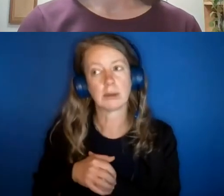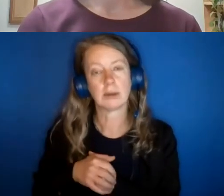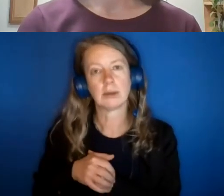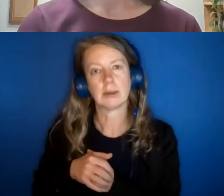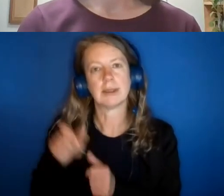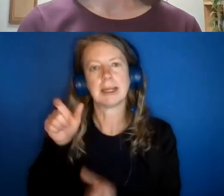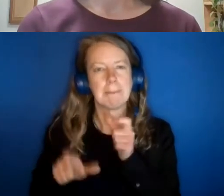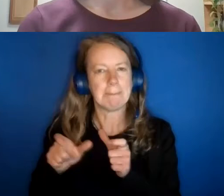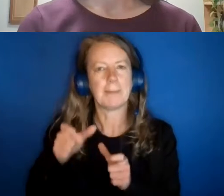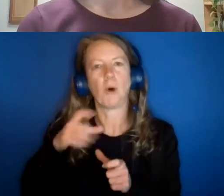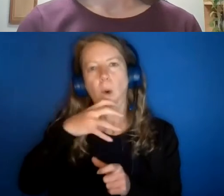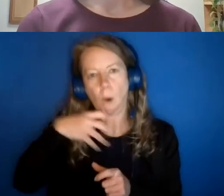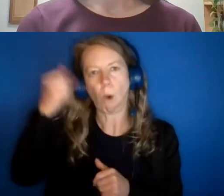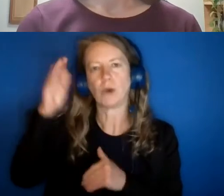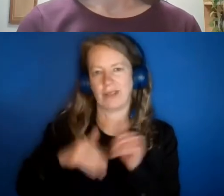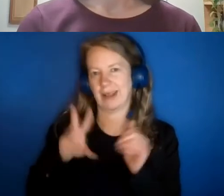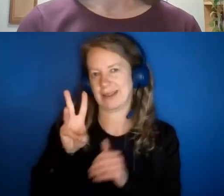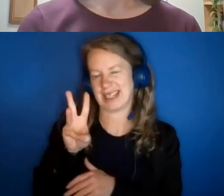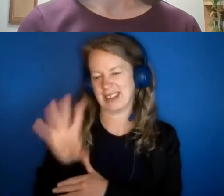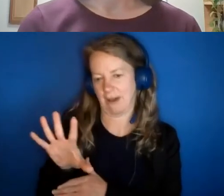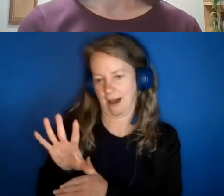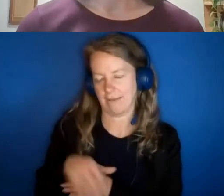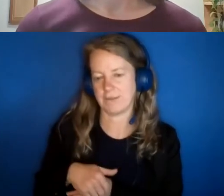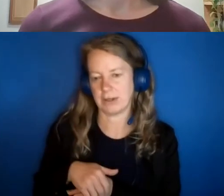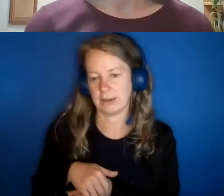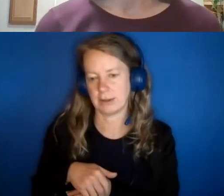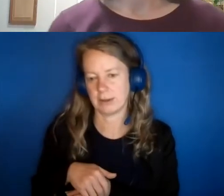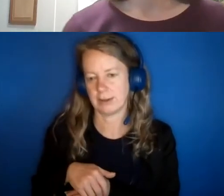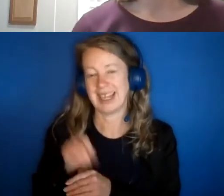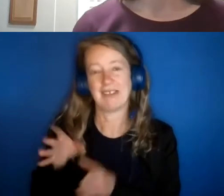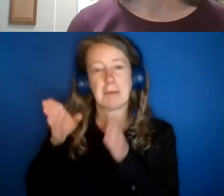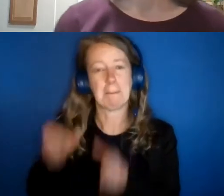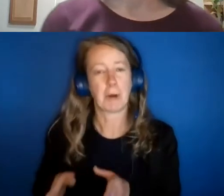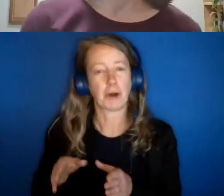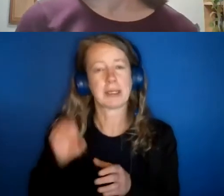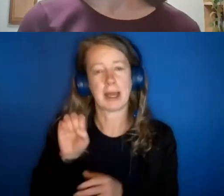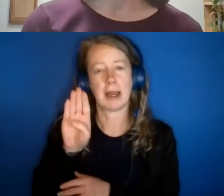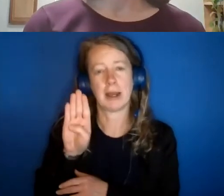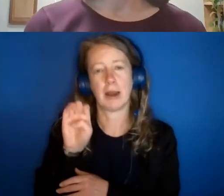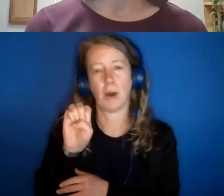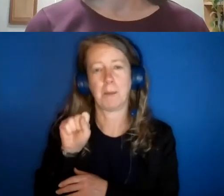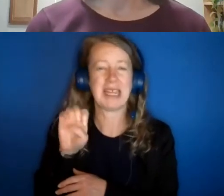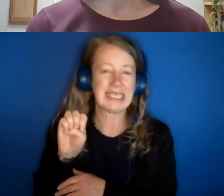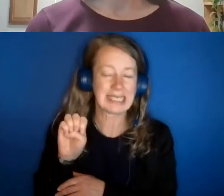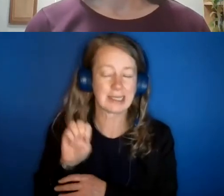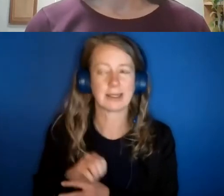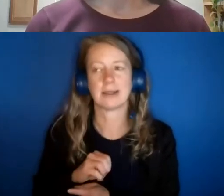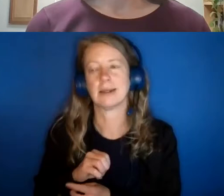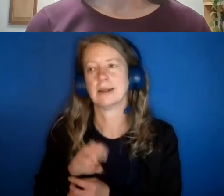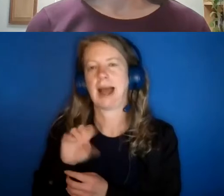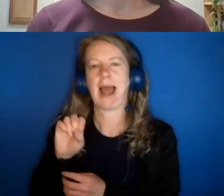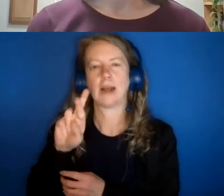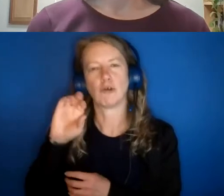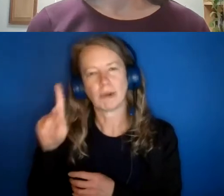than 65. Obesity is a risk factor as well. And then chronic illnesses like chronic